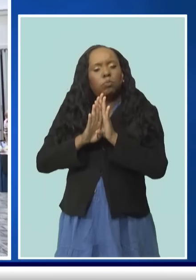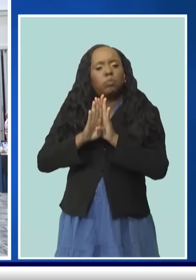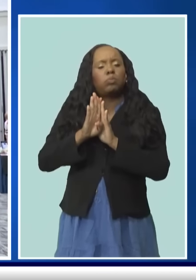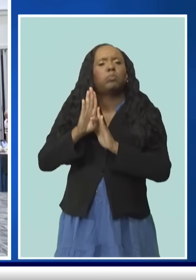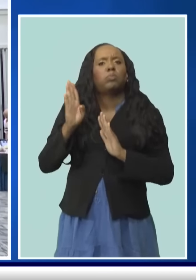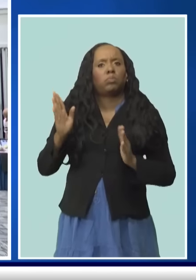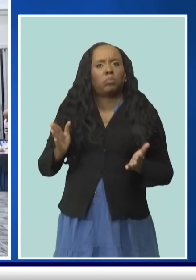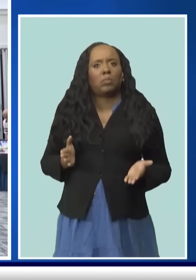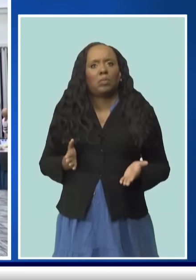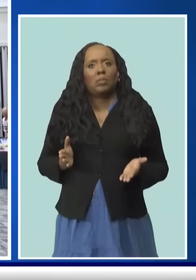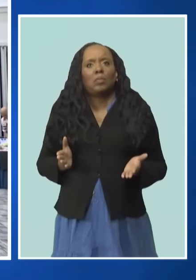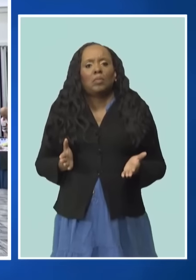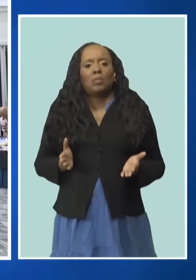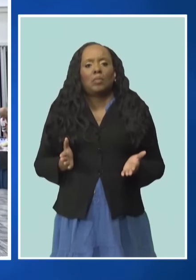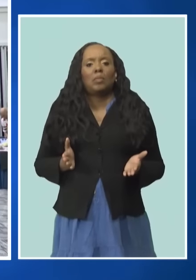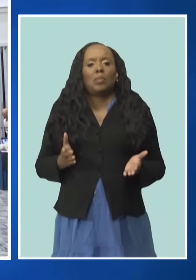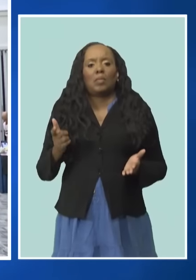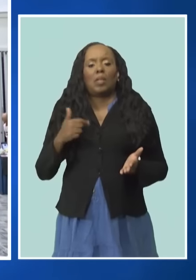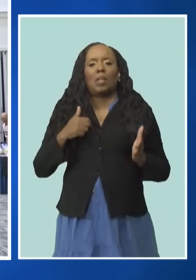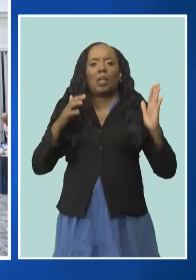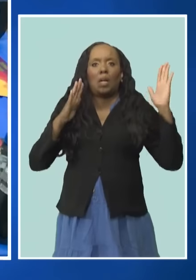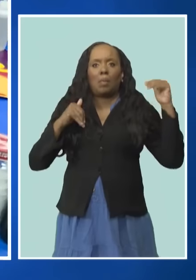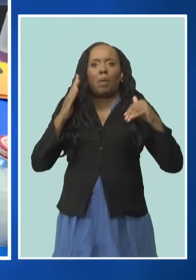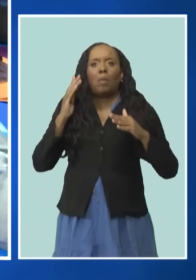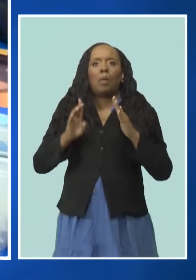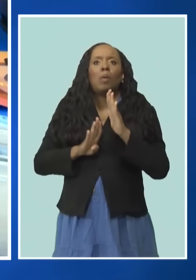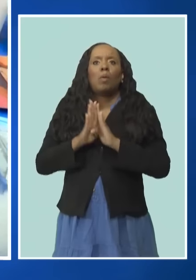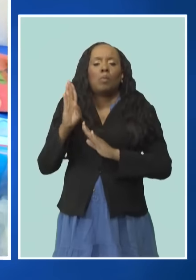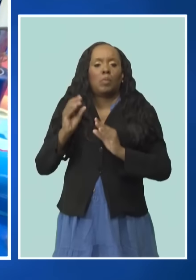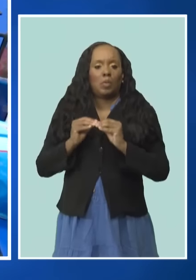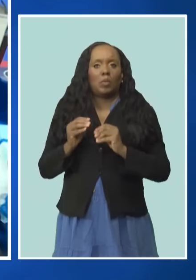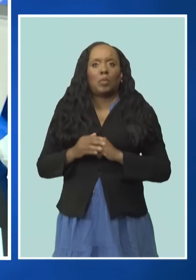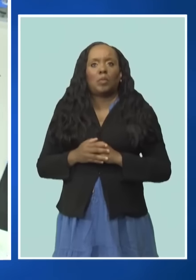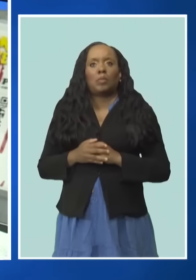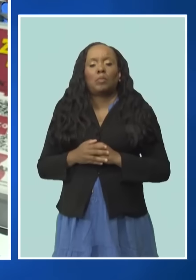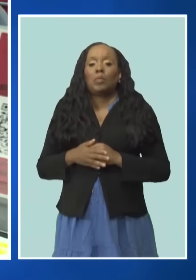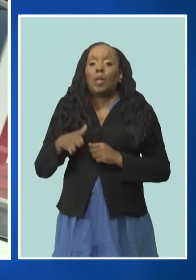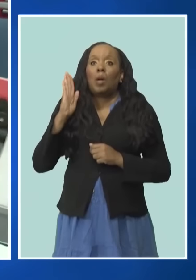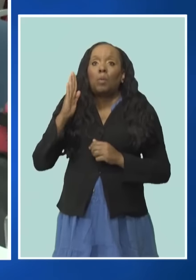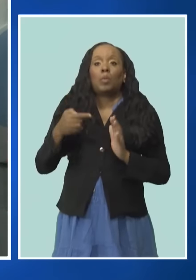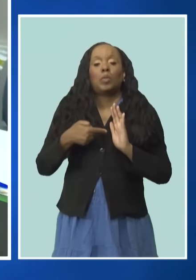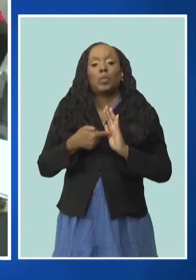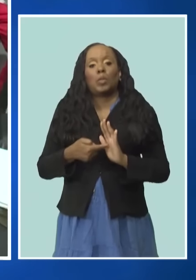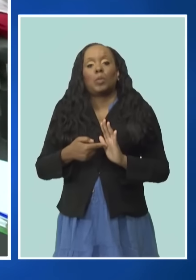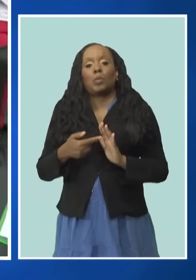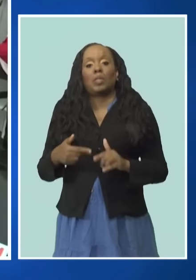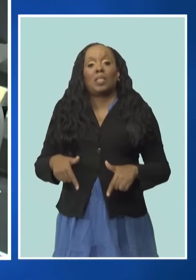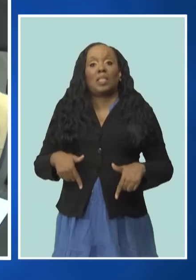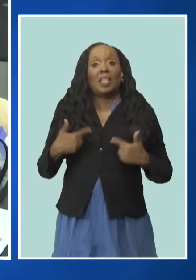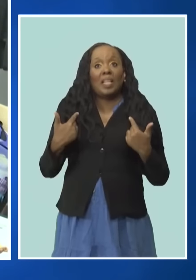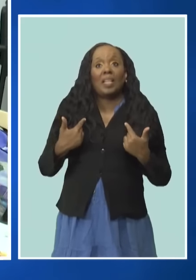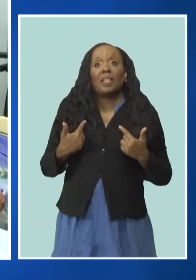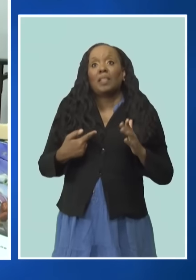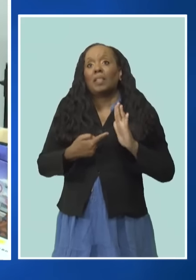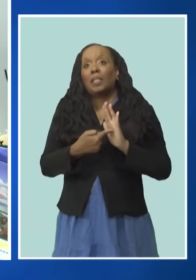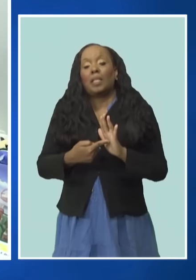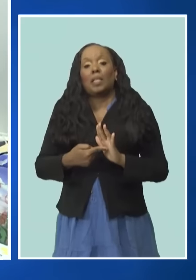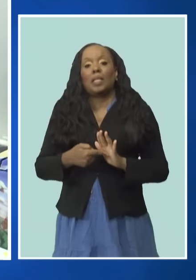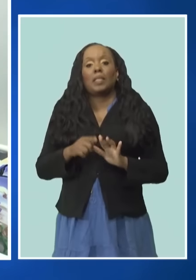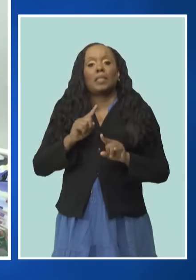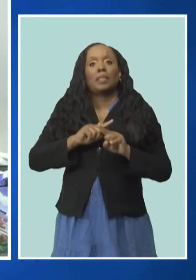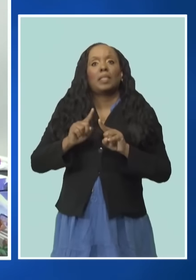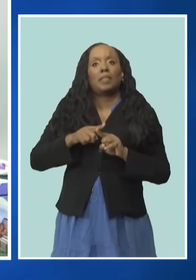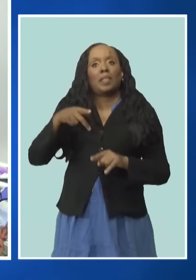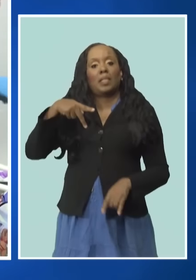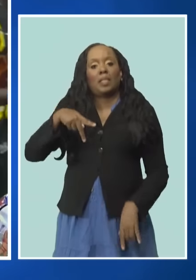and I expect it to grow a lot more. From live tattooing to art exhibitions and piercings, the event has something for